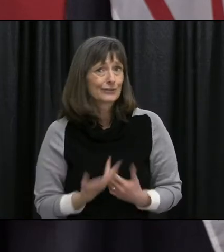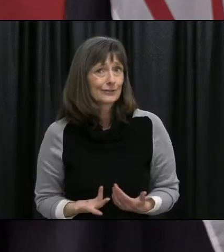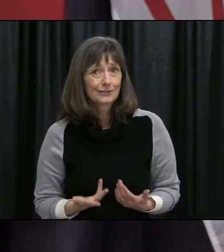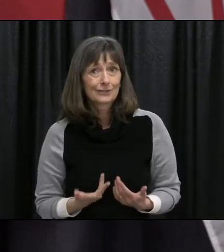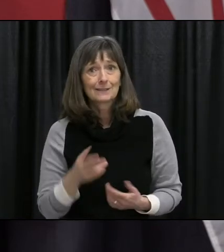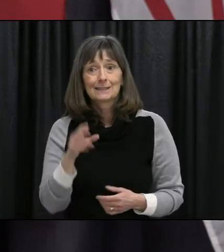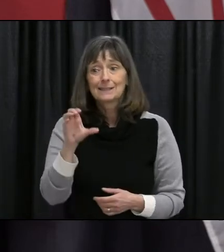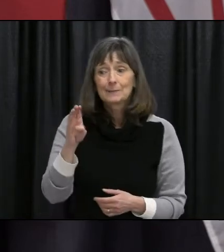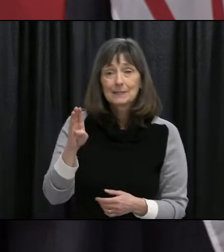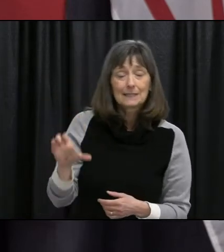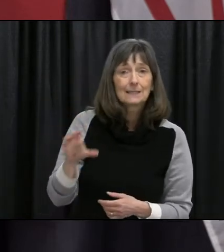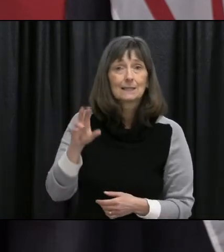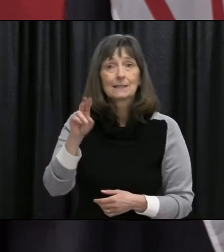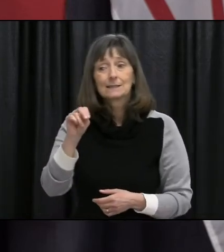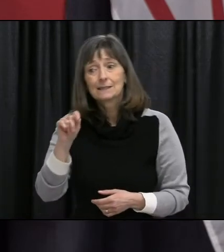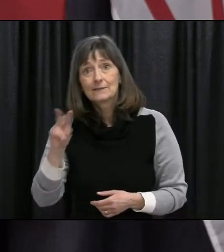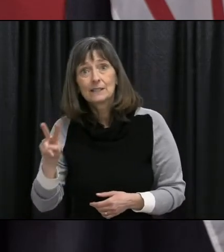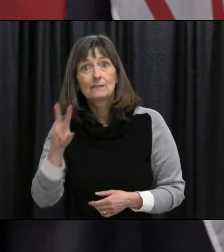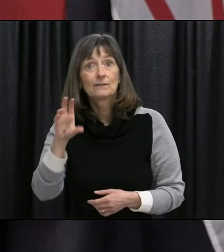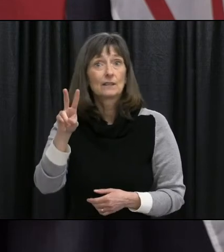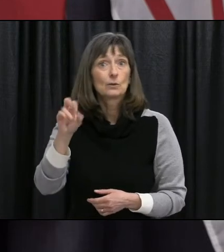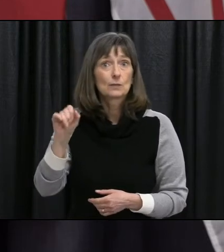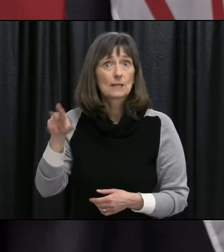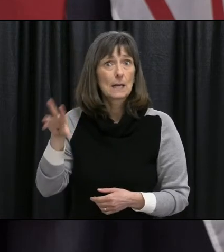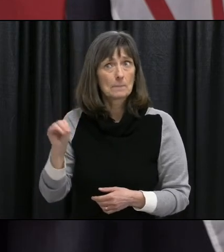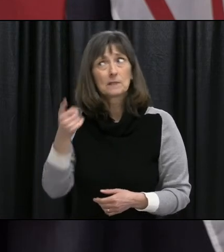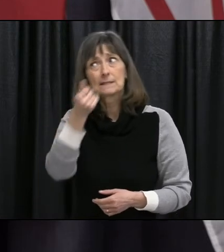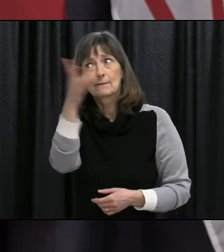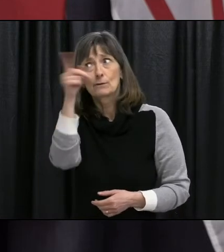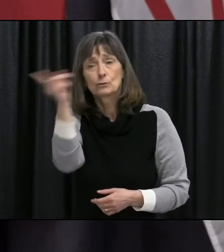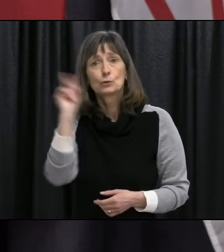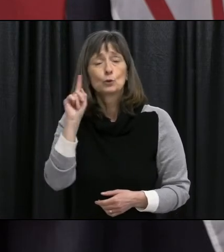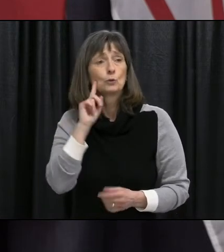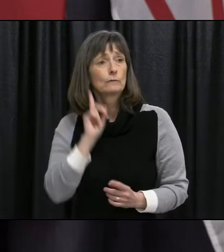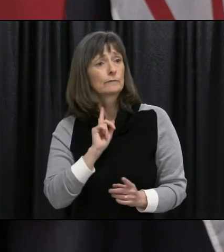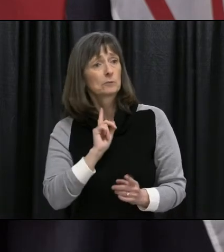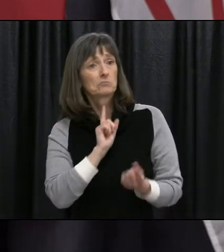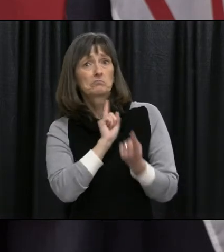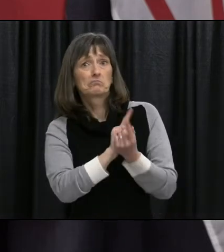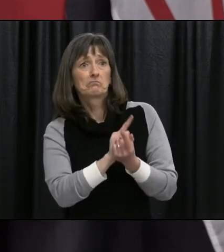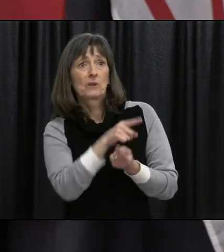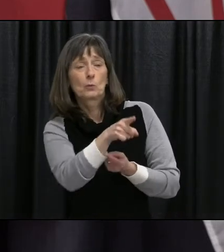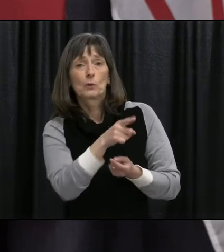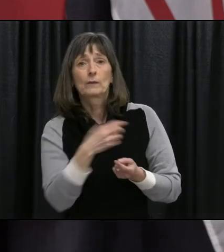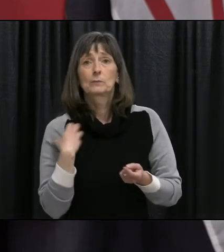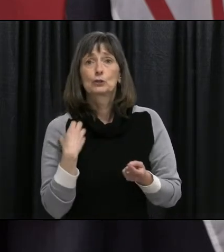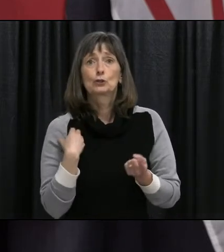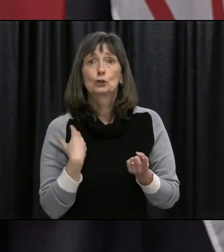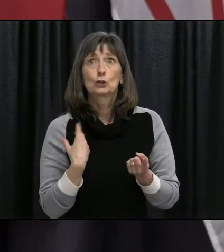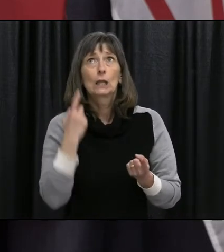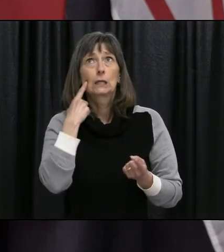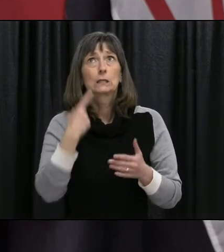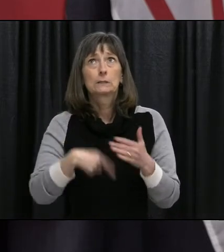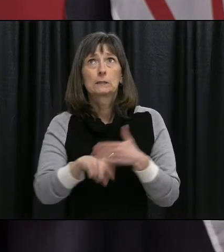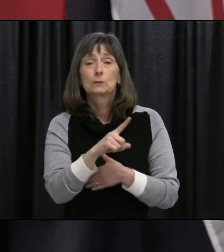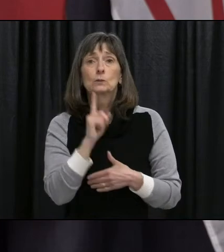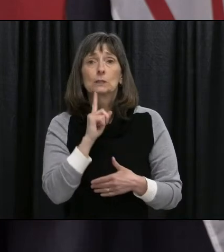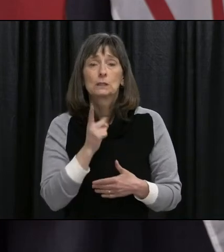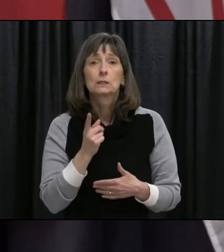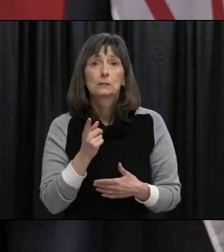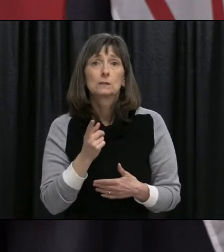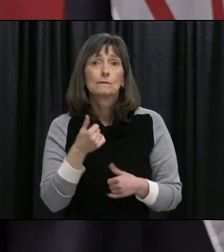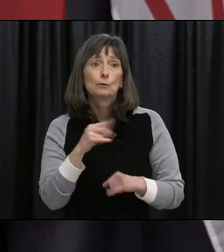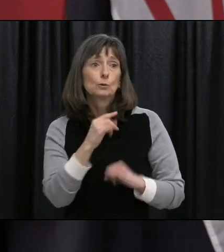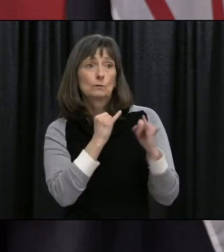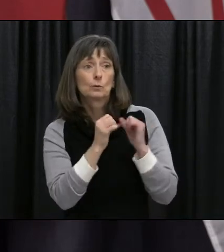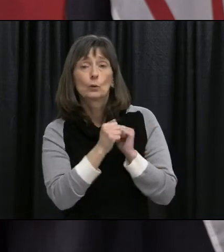and NTV, and I think VOCM has reached out. I think there's some media plan for this particular minister next week as well. We've had